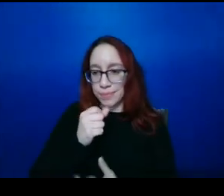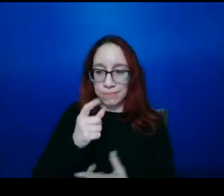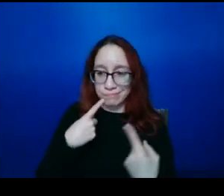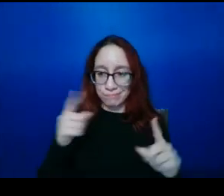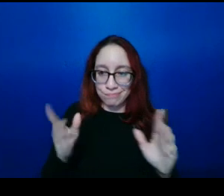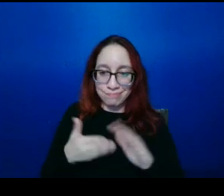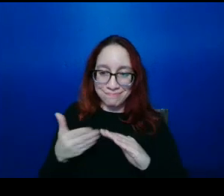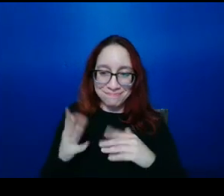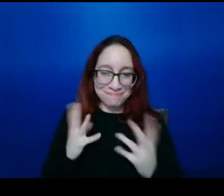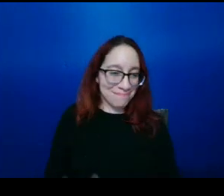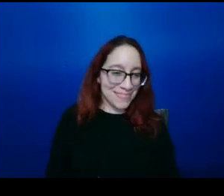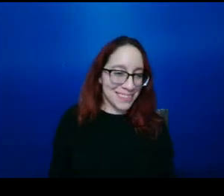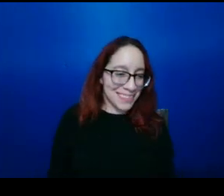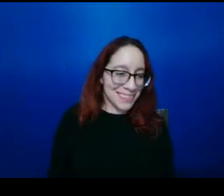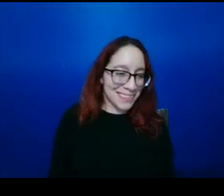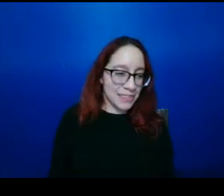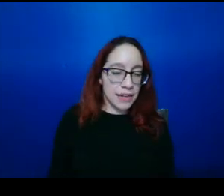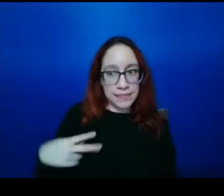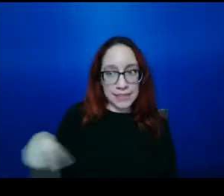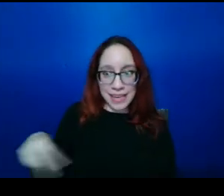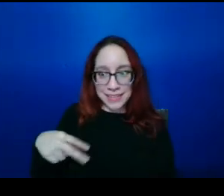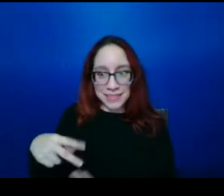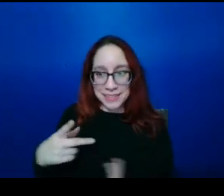Okay. No. You have to dance there.